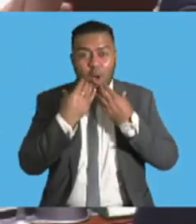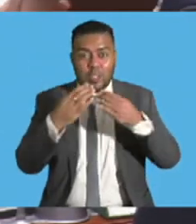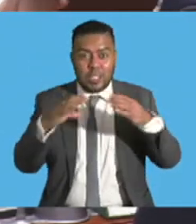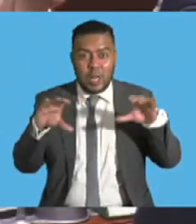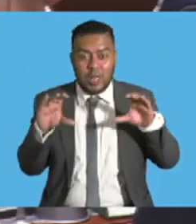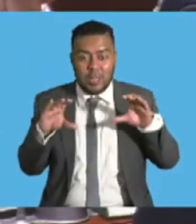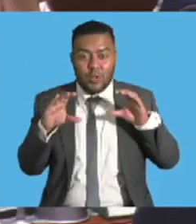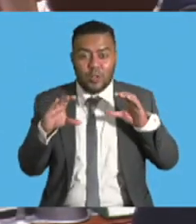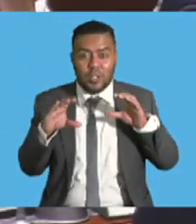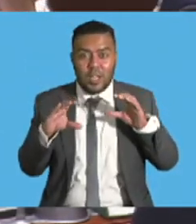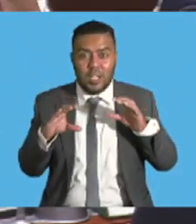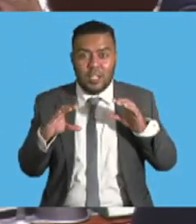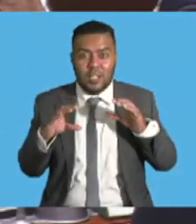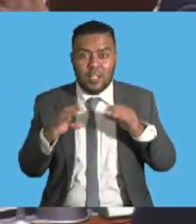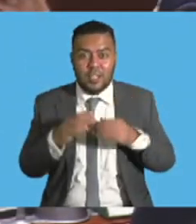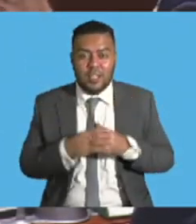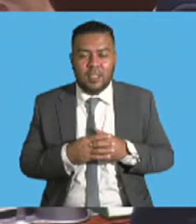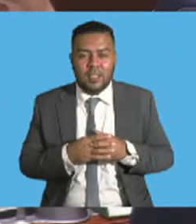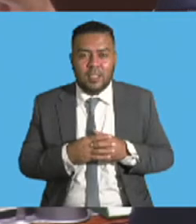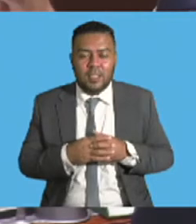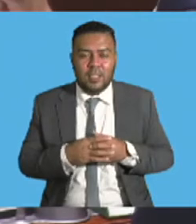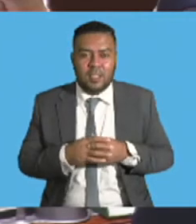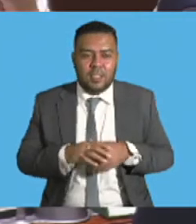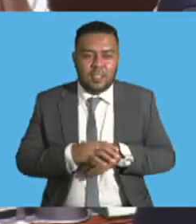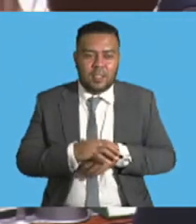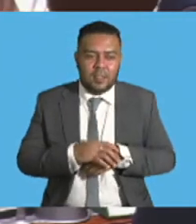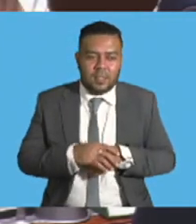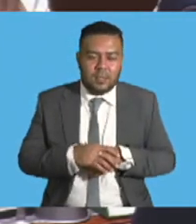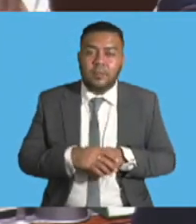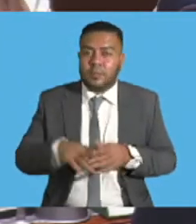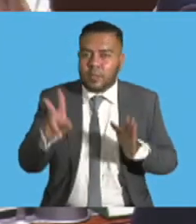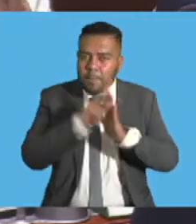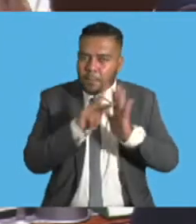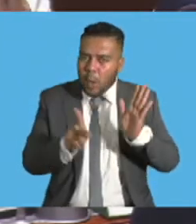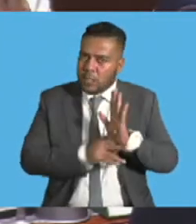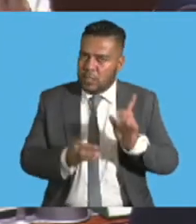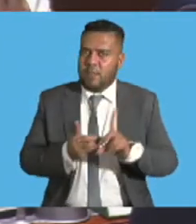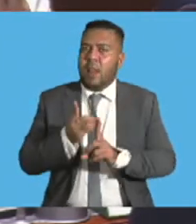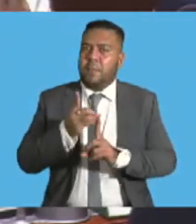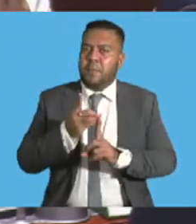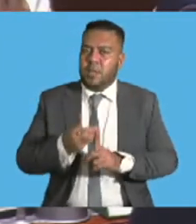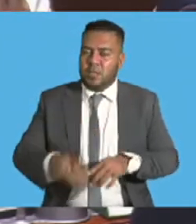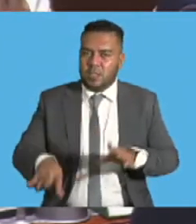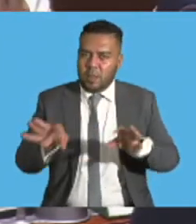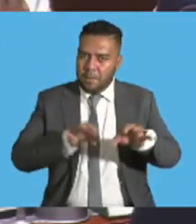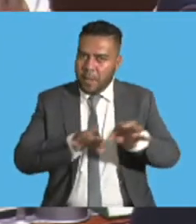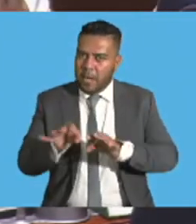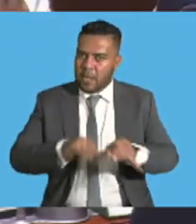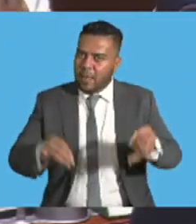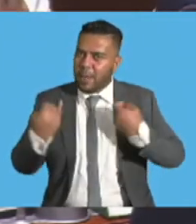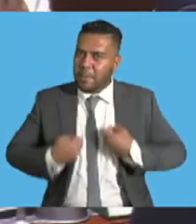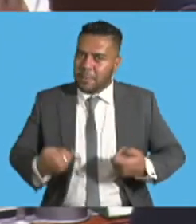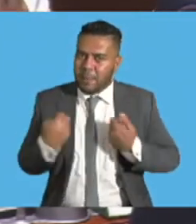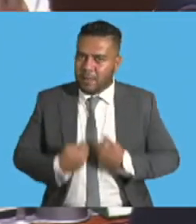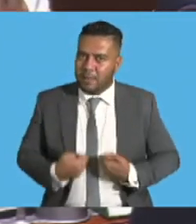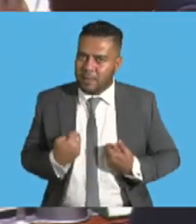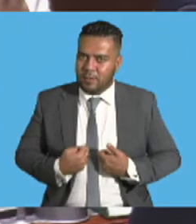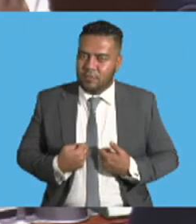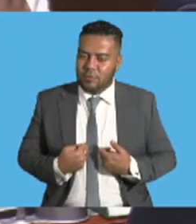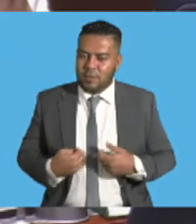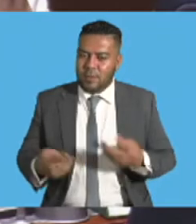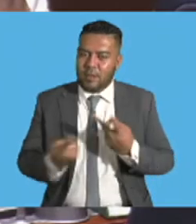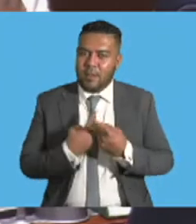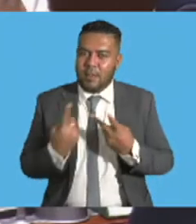building of iTaukei resource owners, its policy development, the planning management, and implementation of activities relating